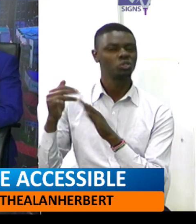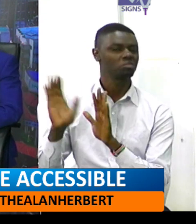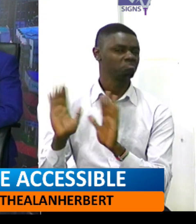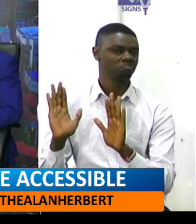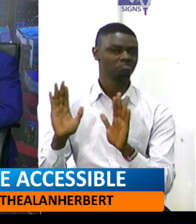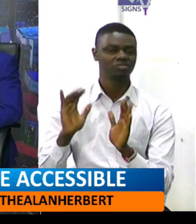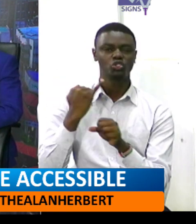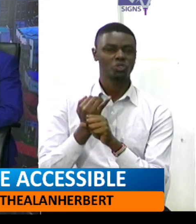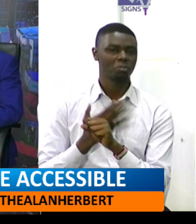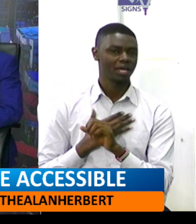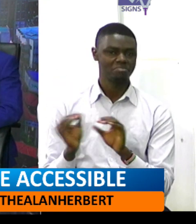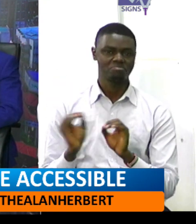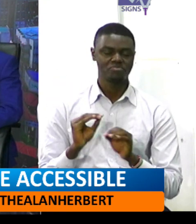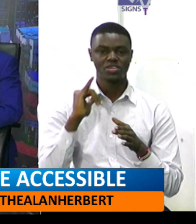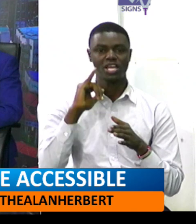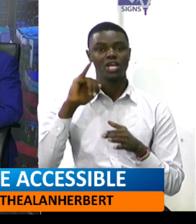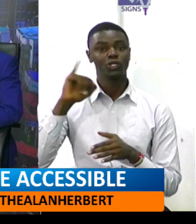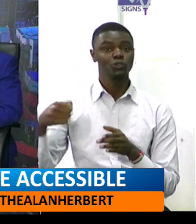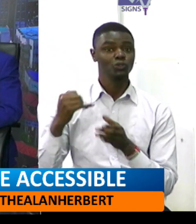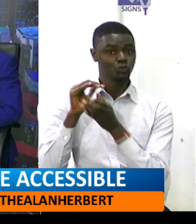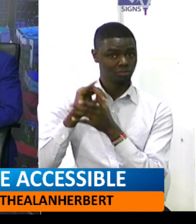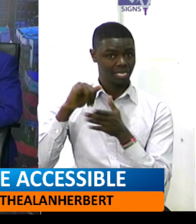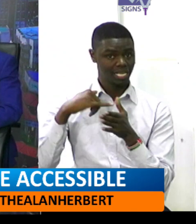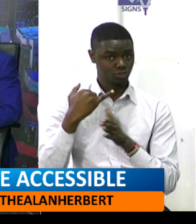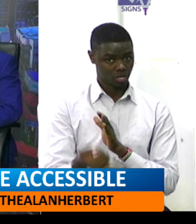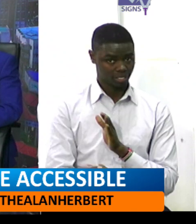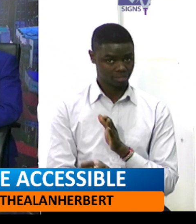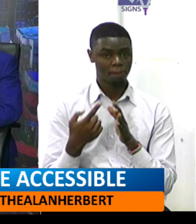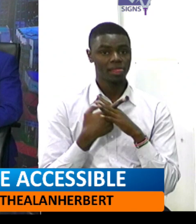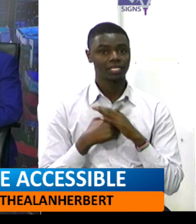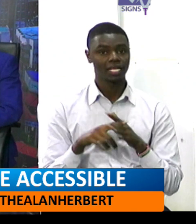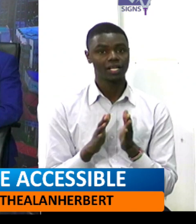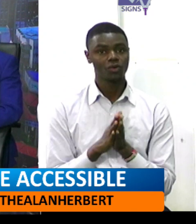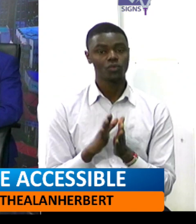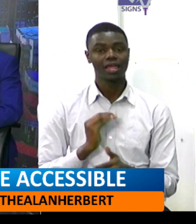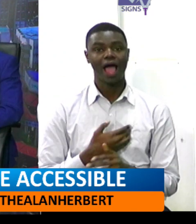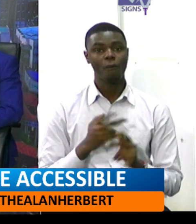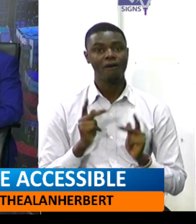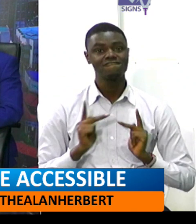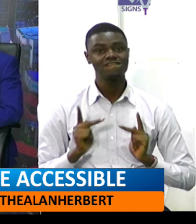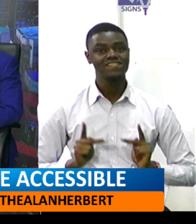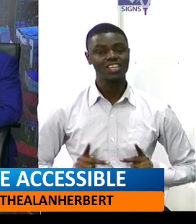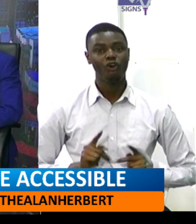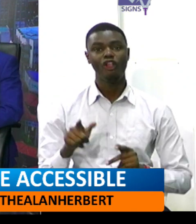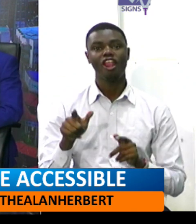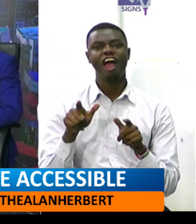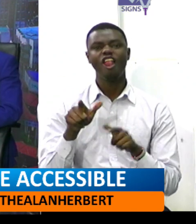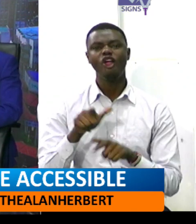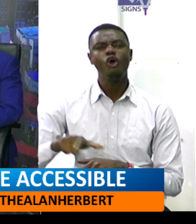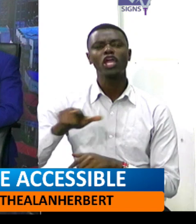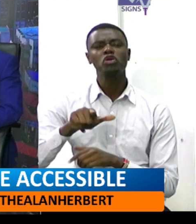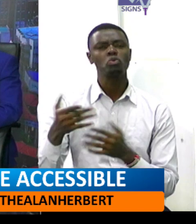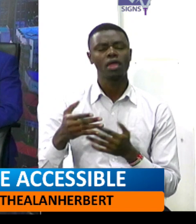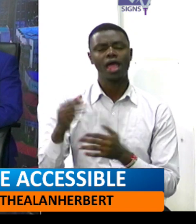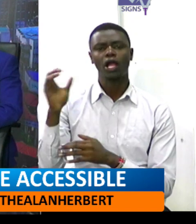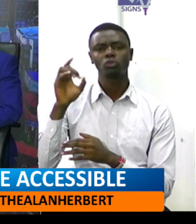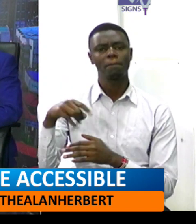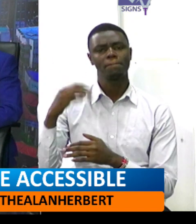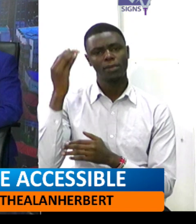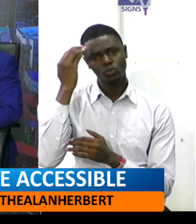But Jubilee Insurance, so starting with our physical location, because I think customers may need to